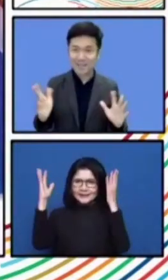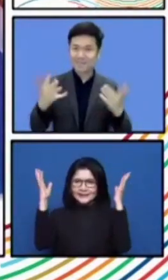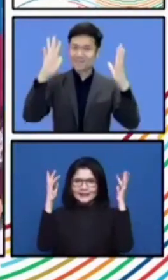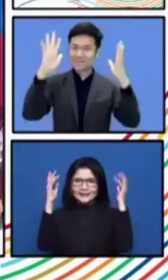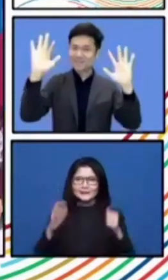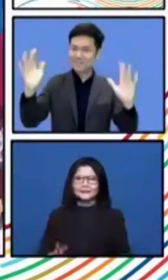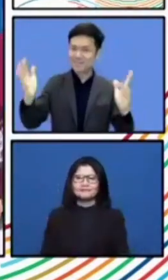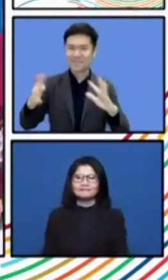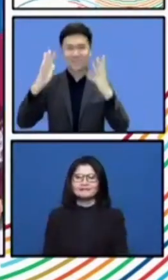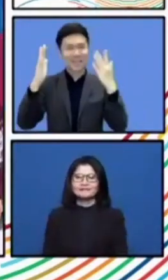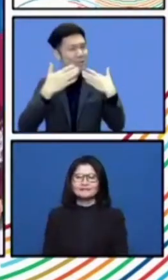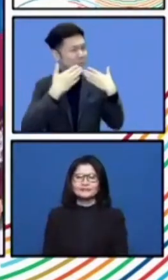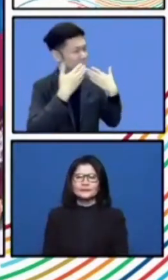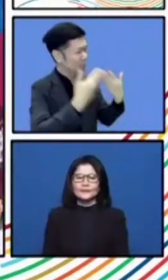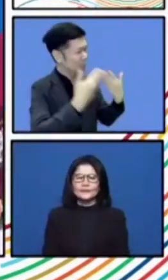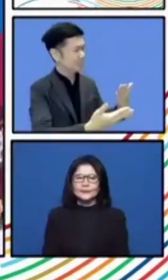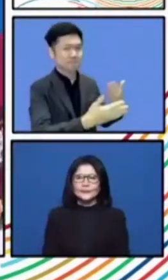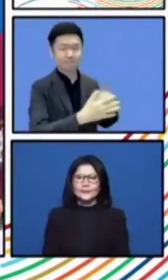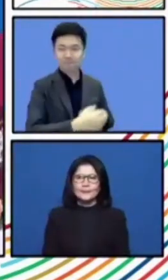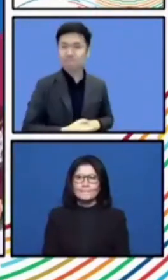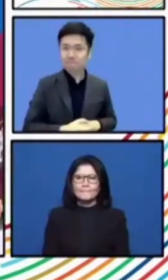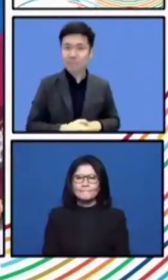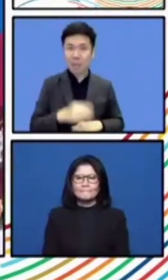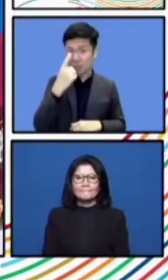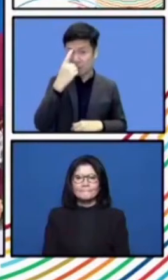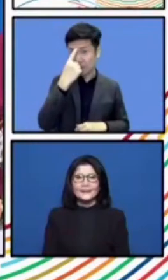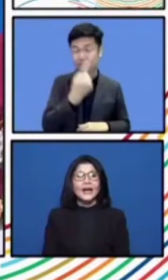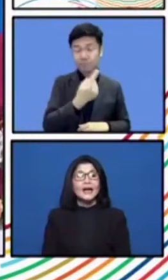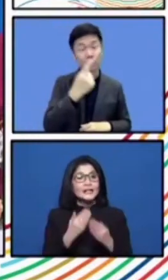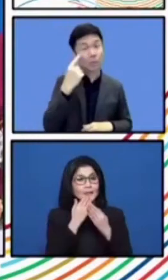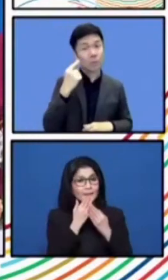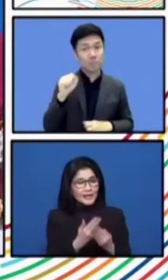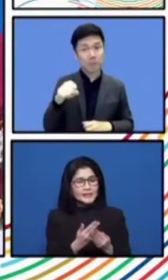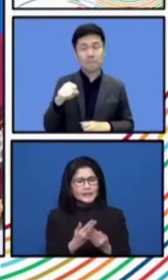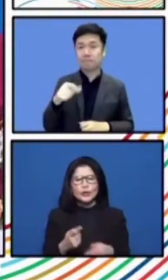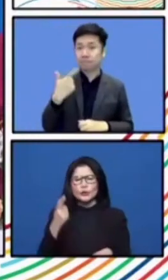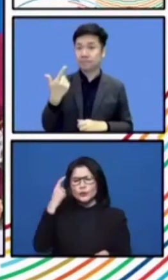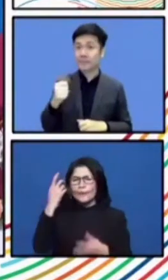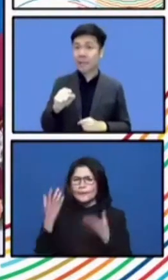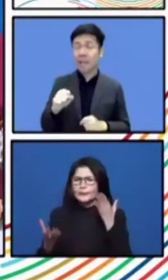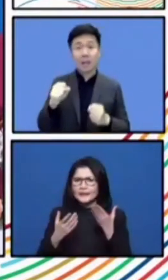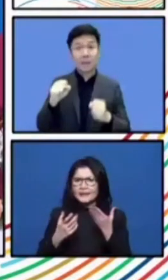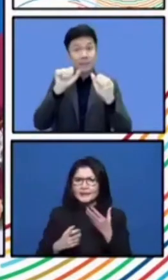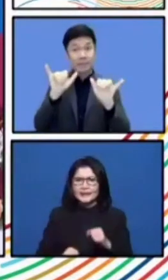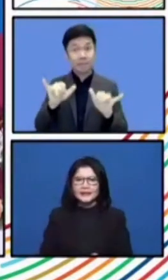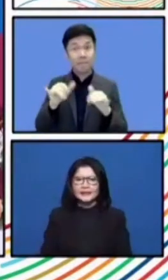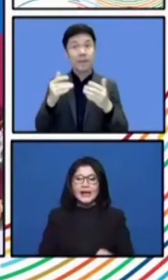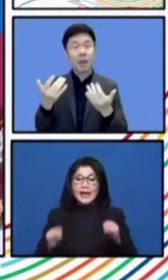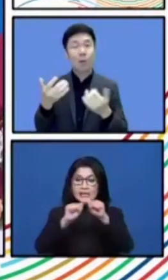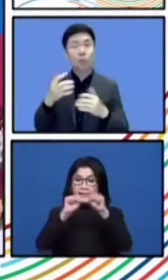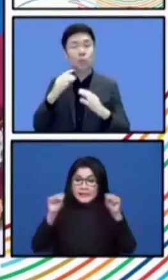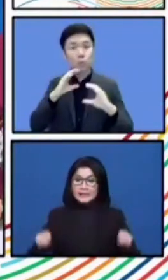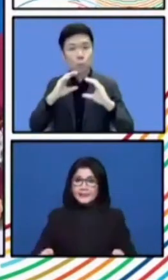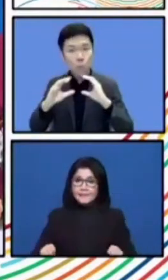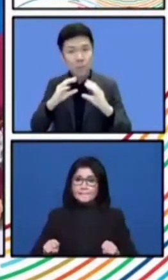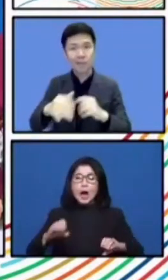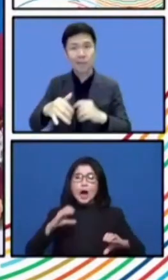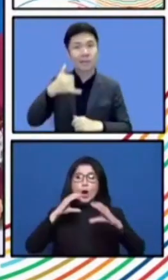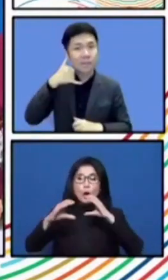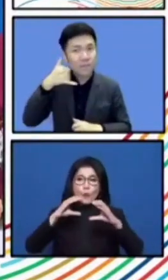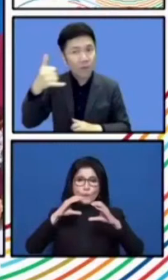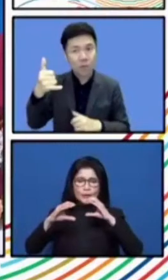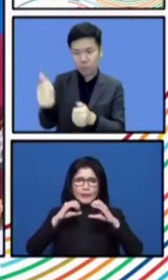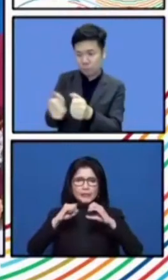Didi uh I think one important is consider the system of communications with many kind of disability and